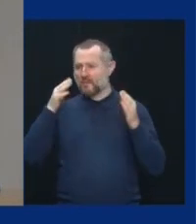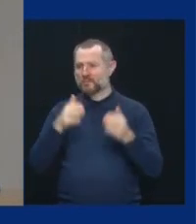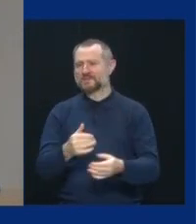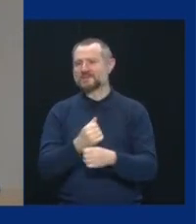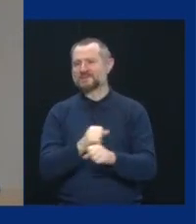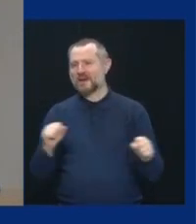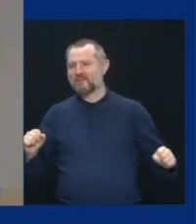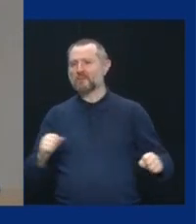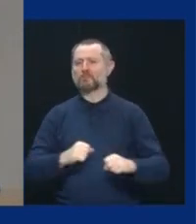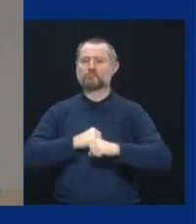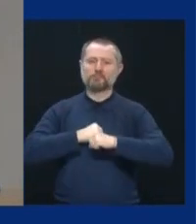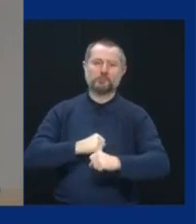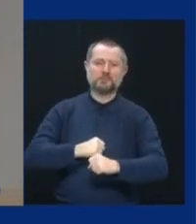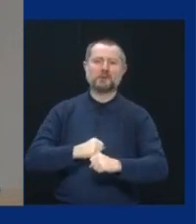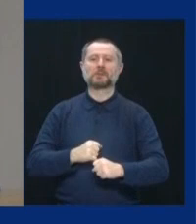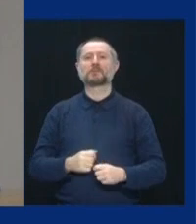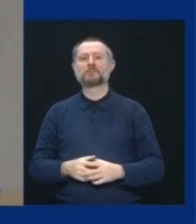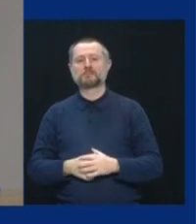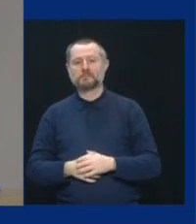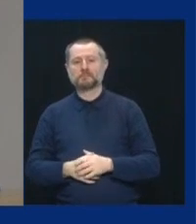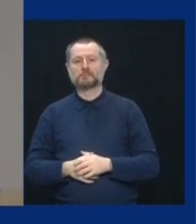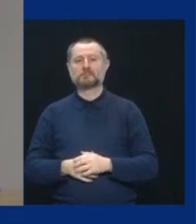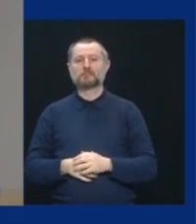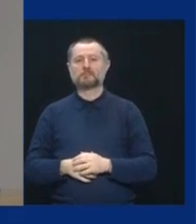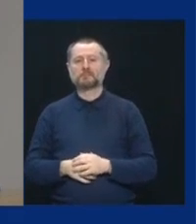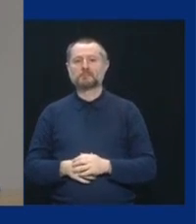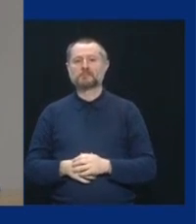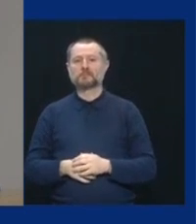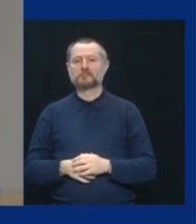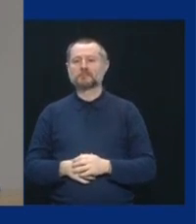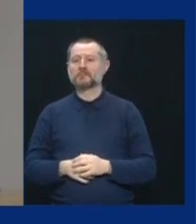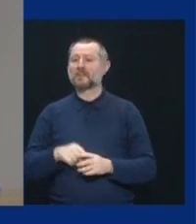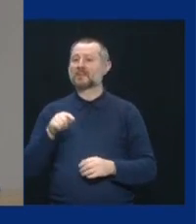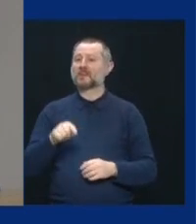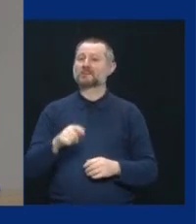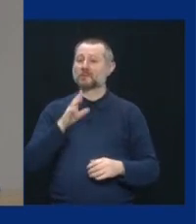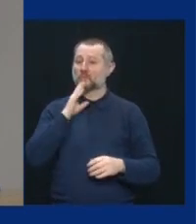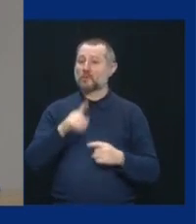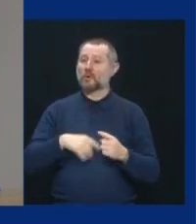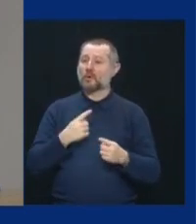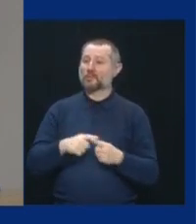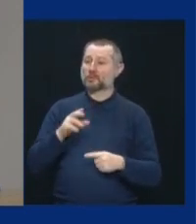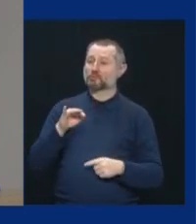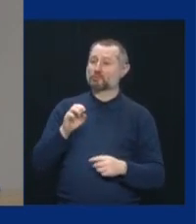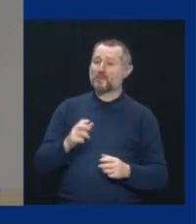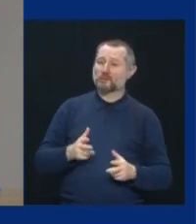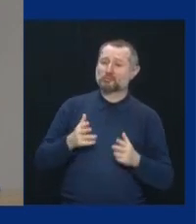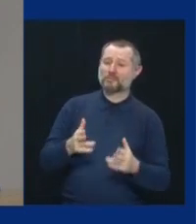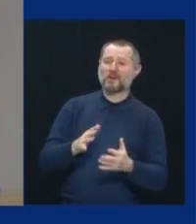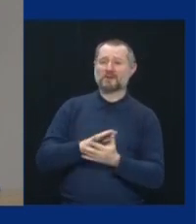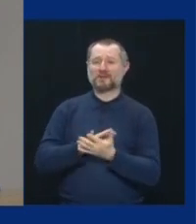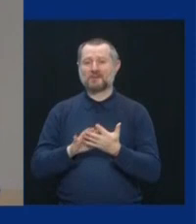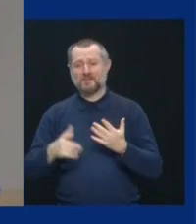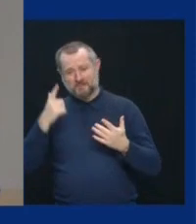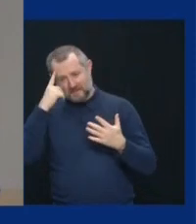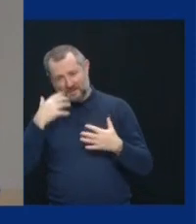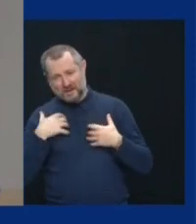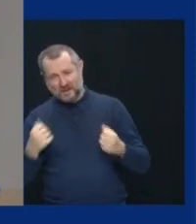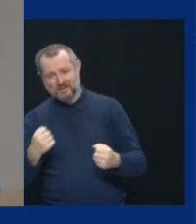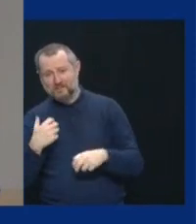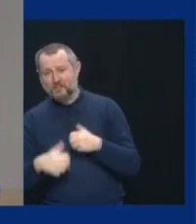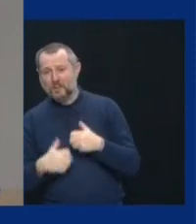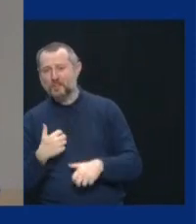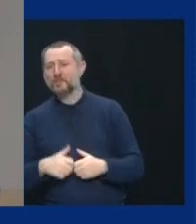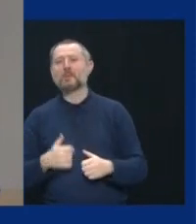security to a significant degree. On this issue of crime and those experiencing mental health illness, we started asking